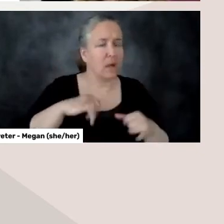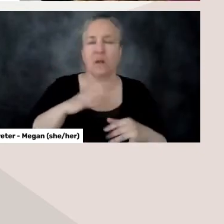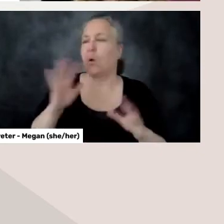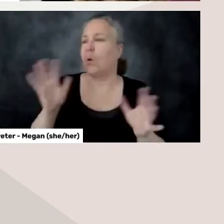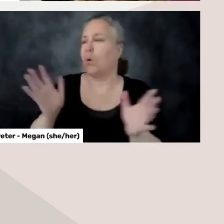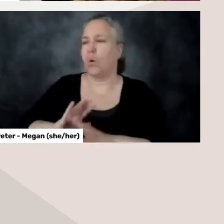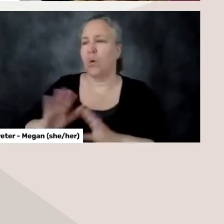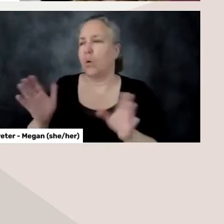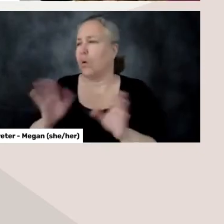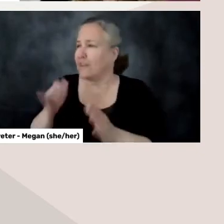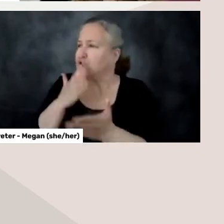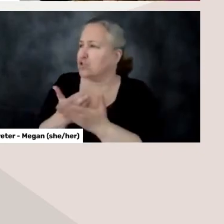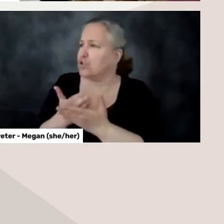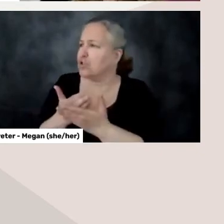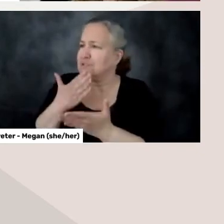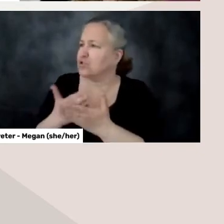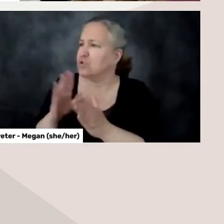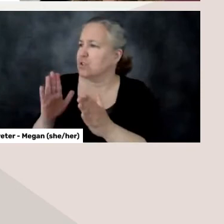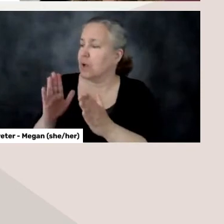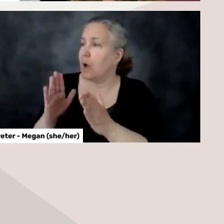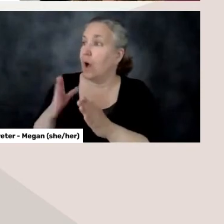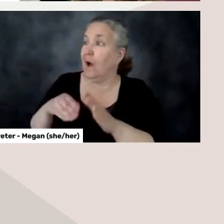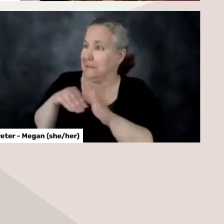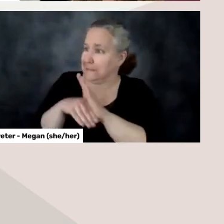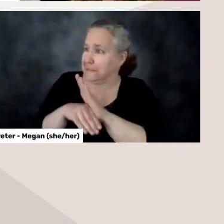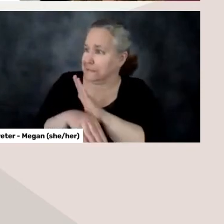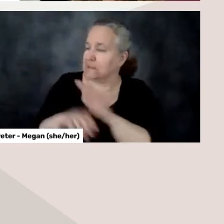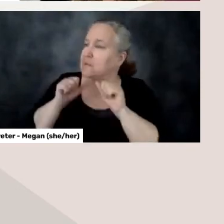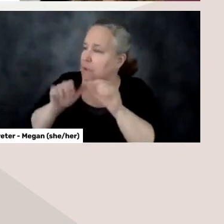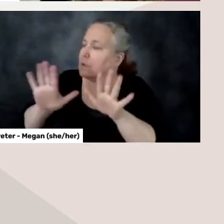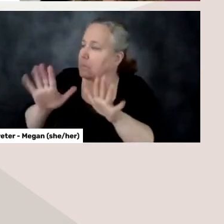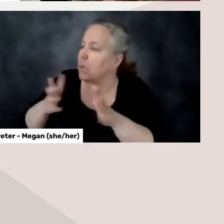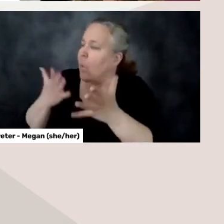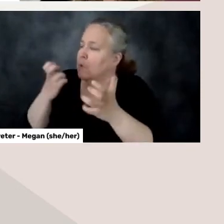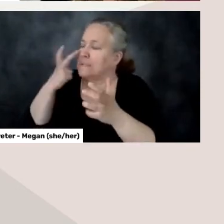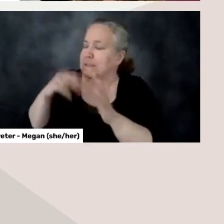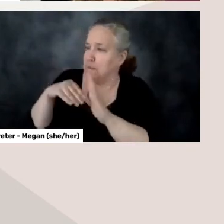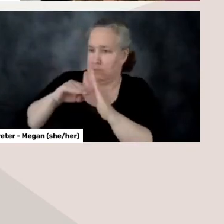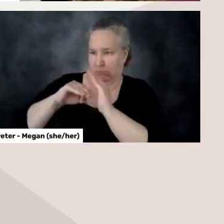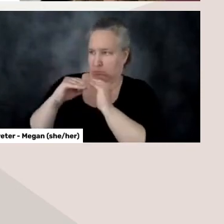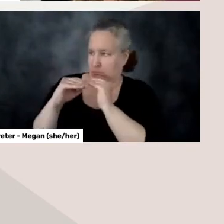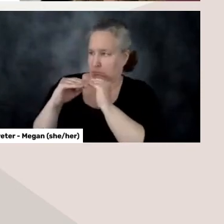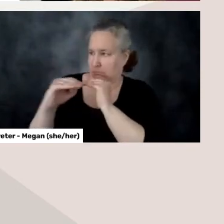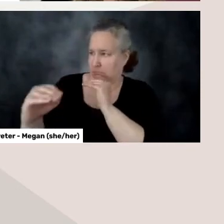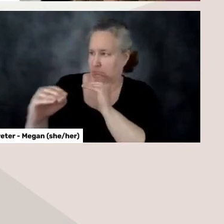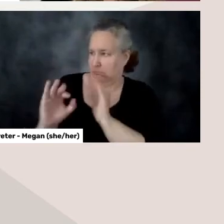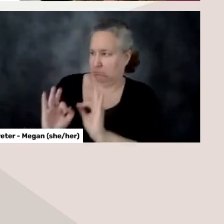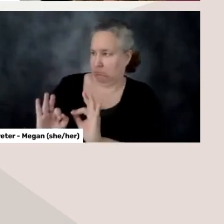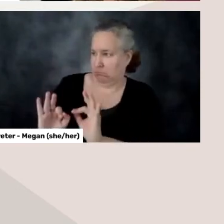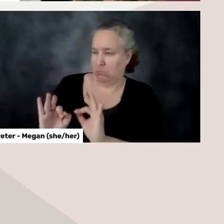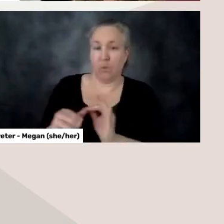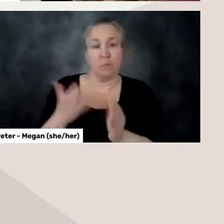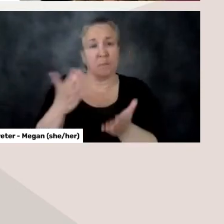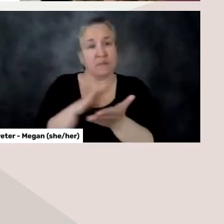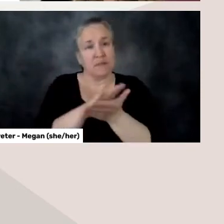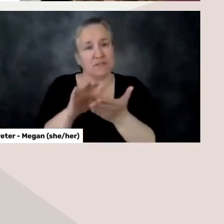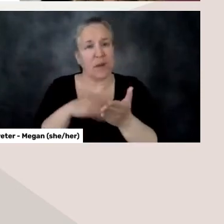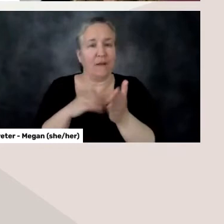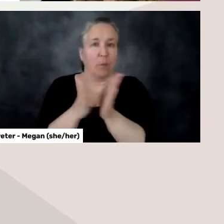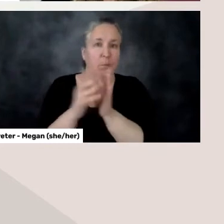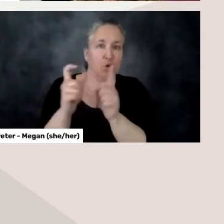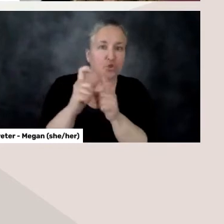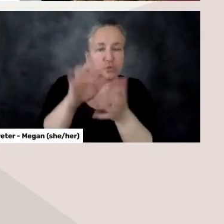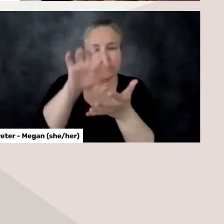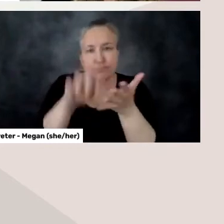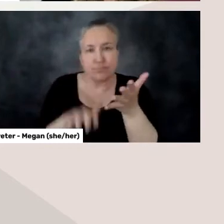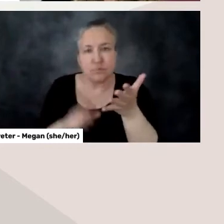no, Sheila, that's good. That's good. You're not progressing. That's what we want to see. You're not progressing. So it would be nice maybe to have a term of books or something for